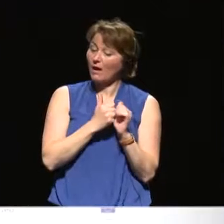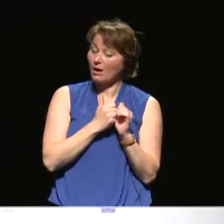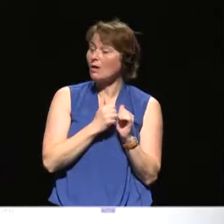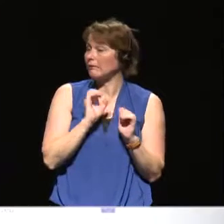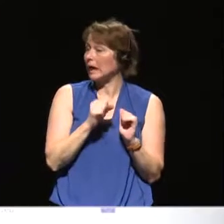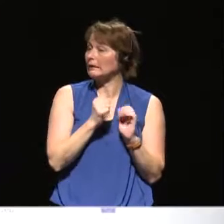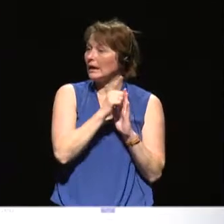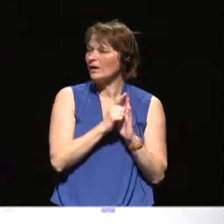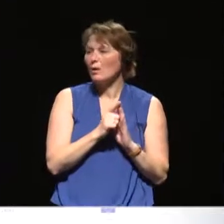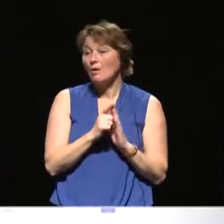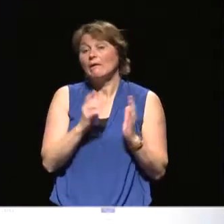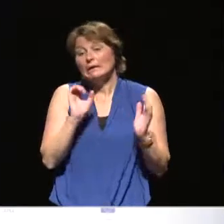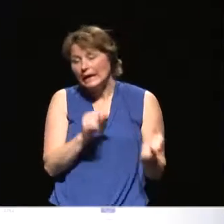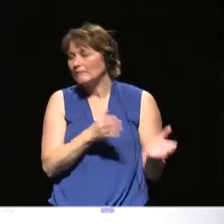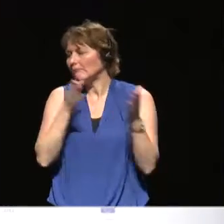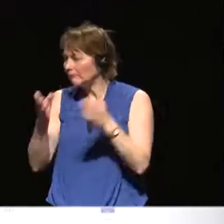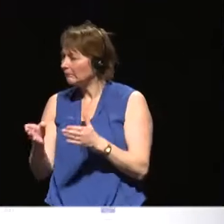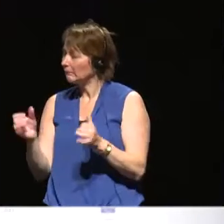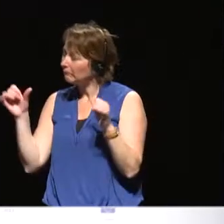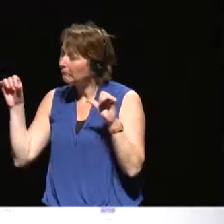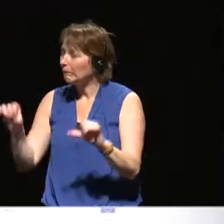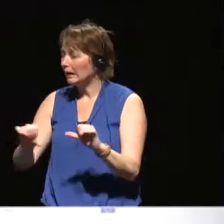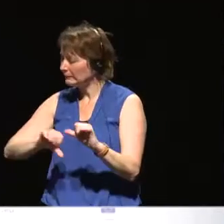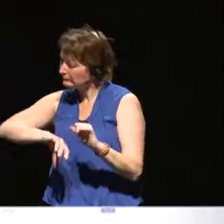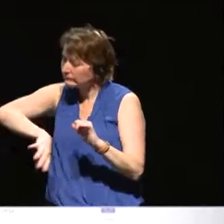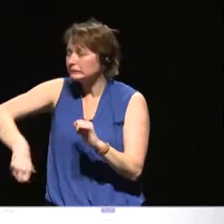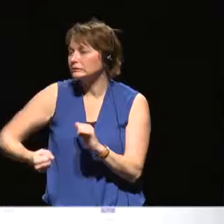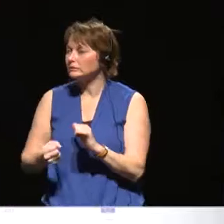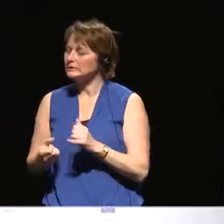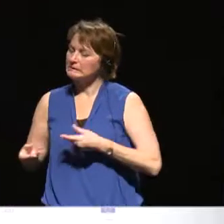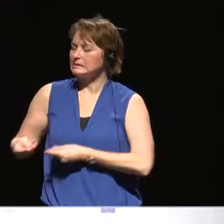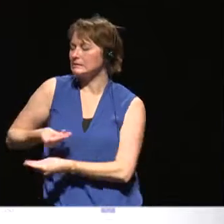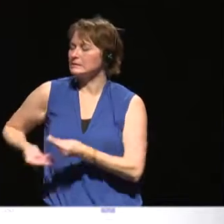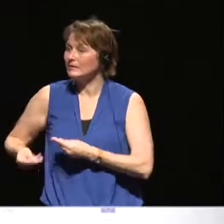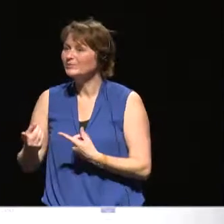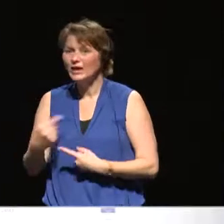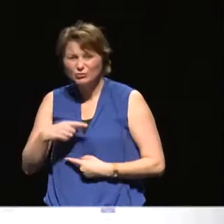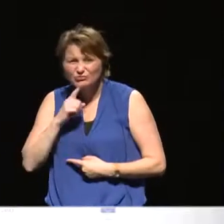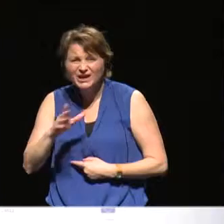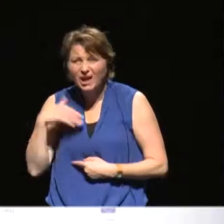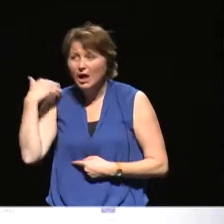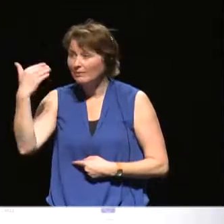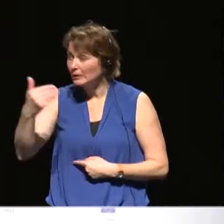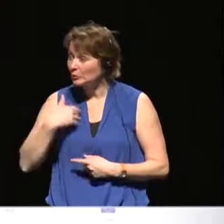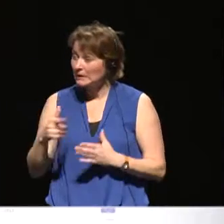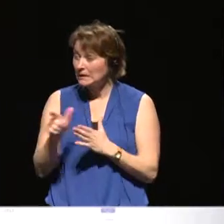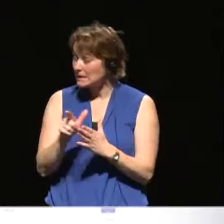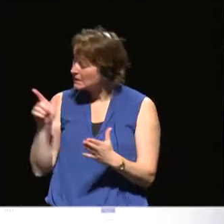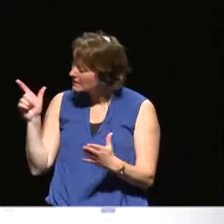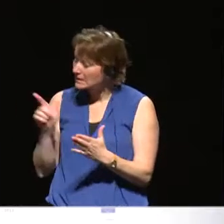done through bad governance, through corruption, and ultimately, it is theft practiced at an incredible